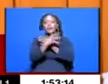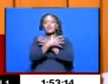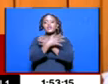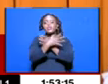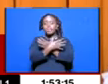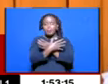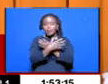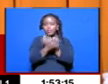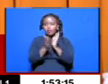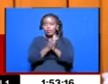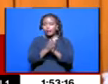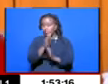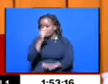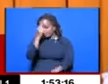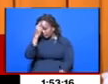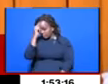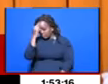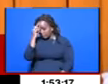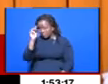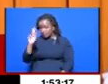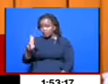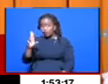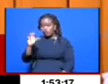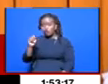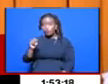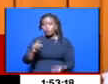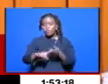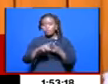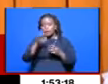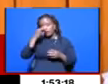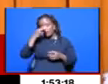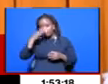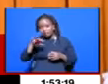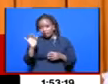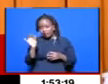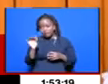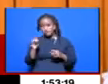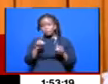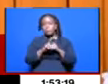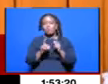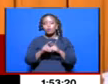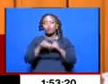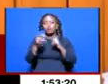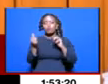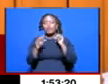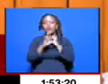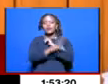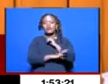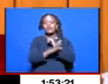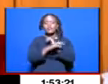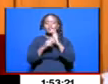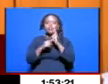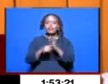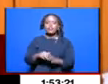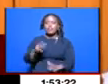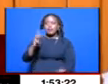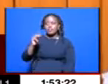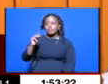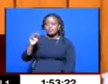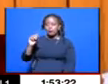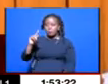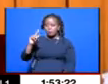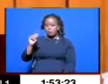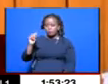India, the US, France, then also to the other countries like Malaysia, Singapore,